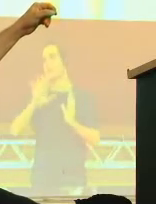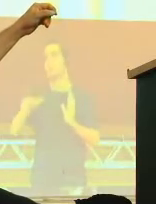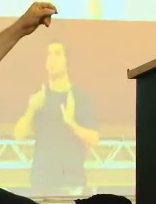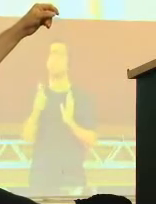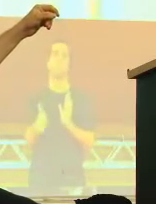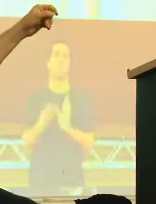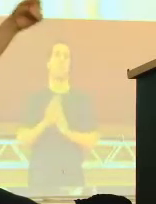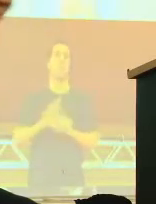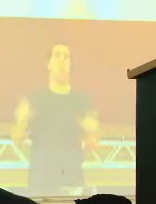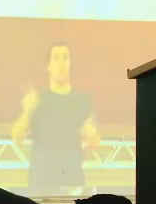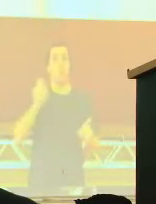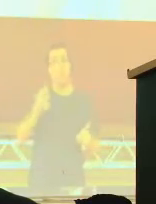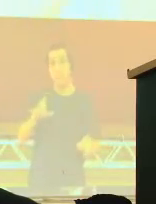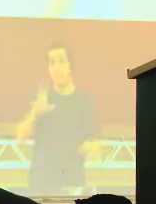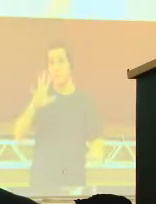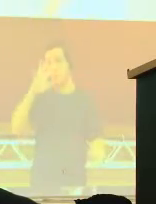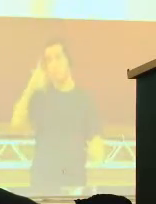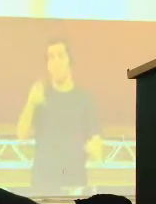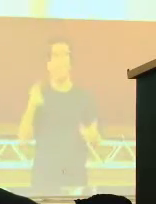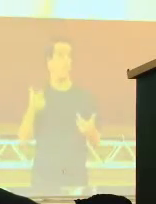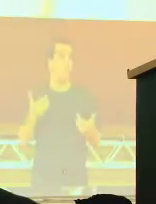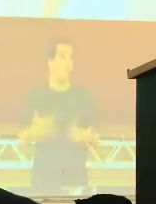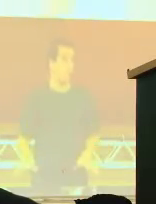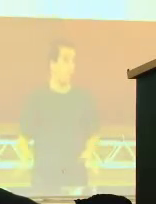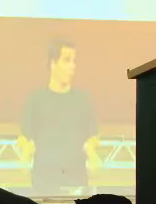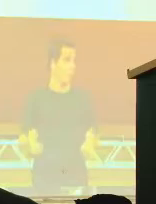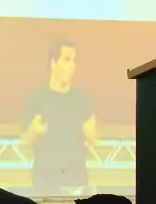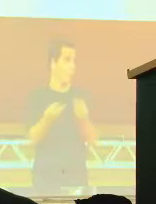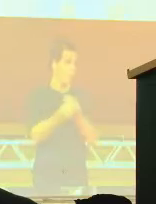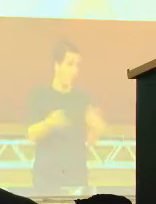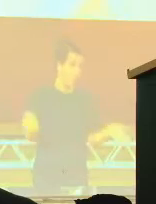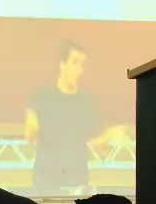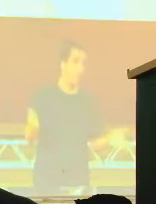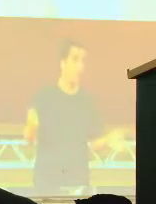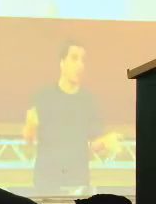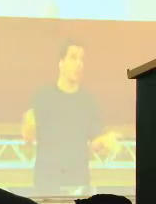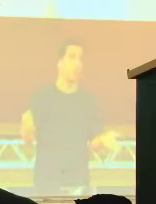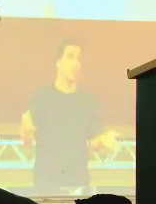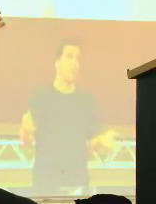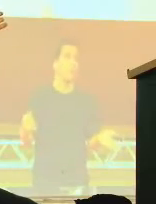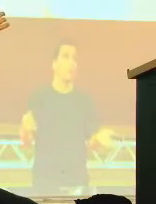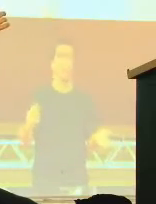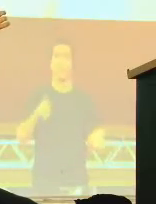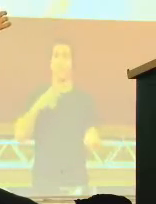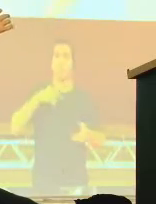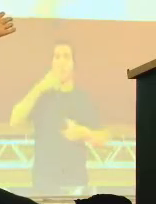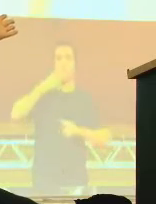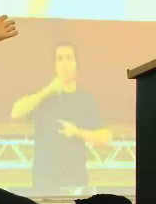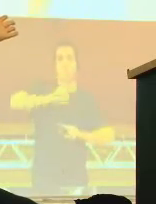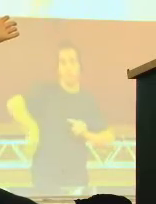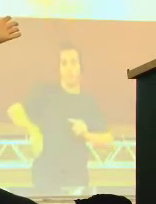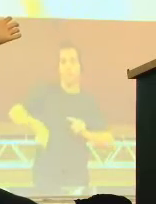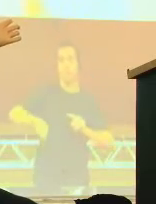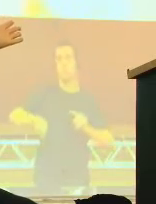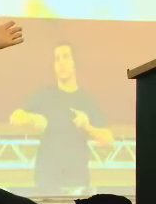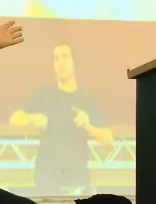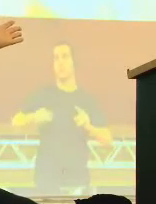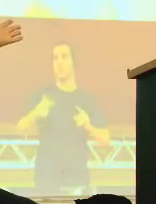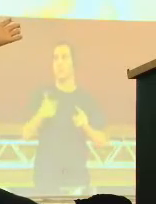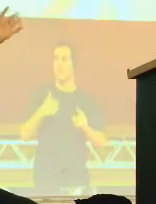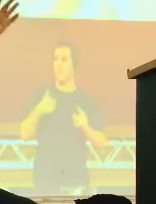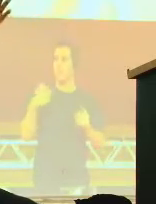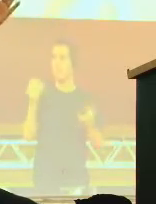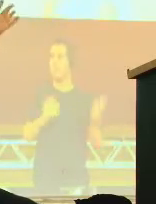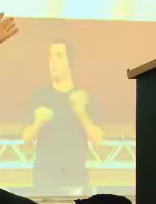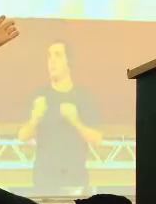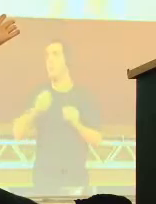program, they're not stopping me from distributing it, and they're not stopping him from installing it. So